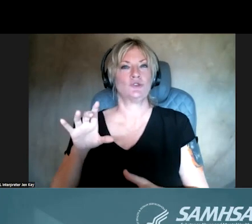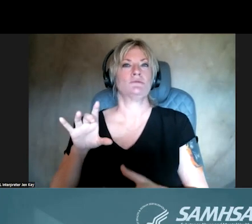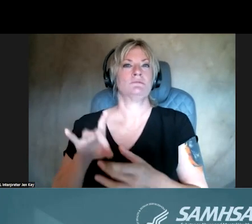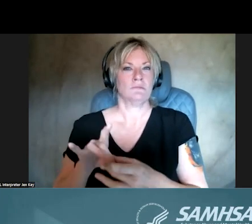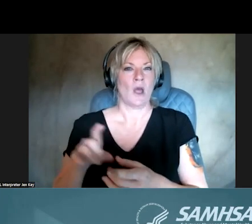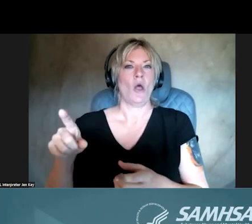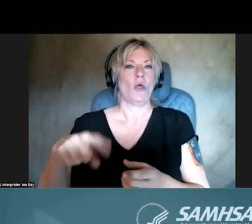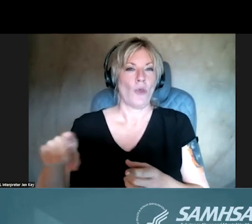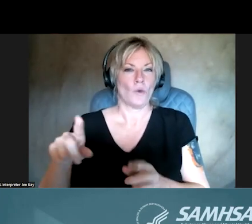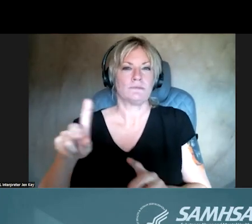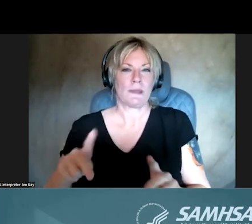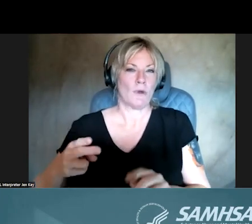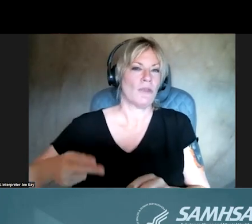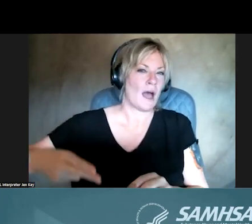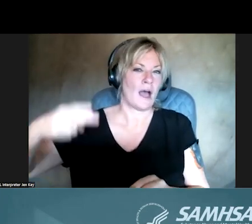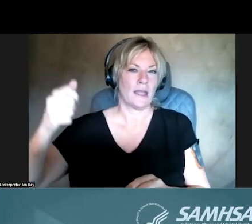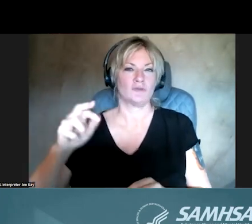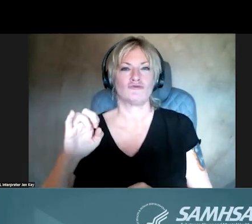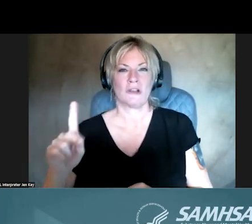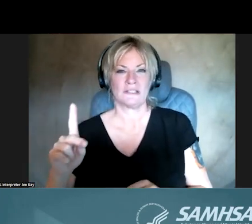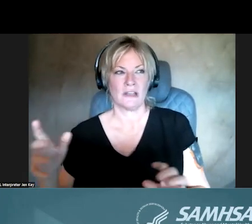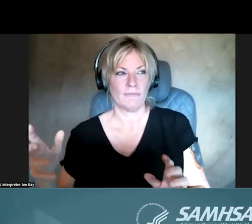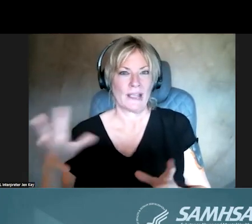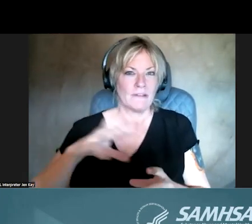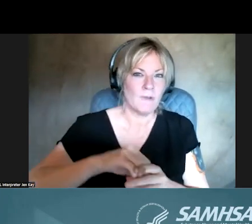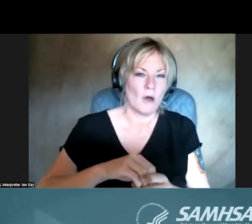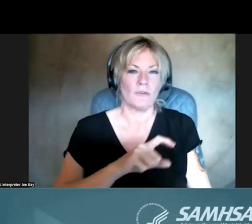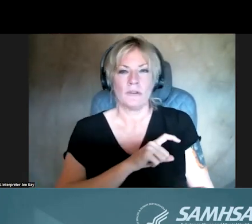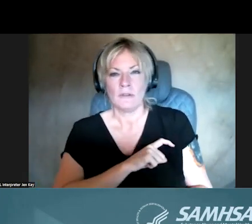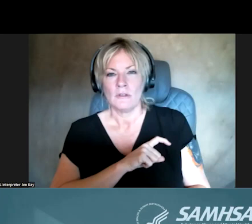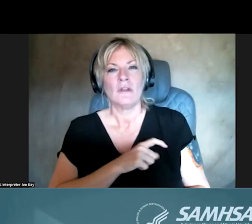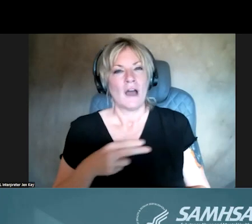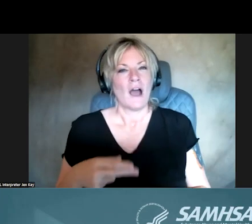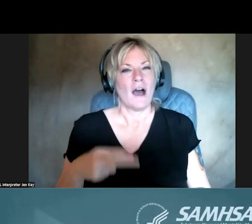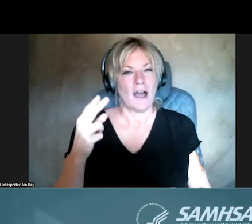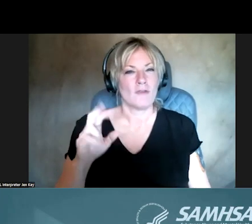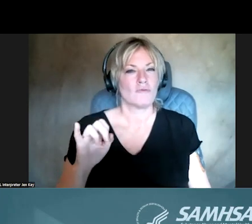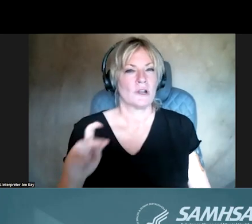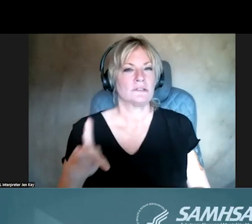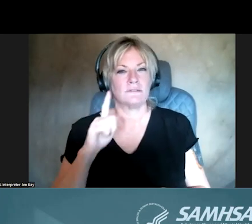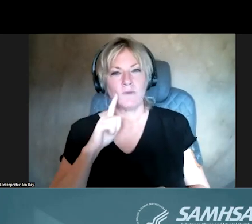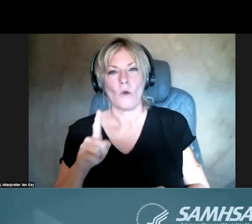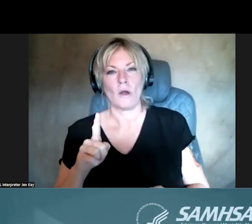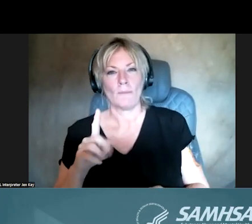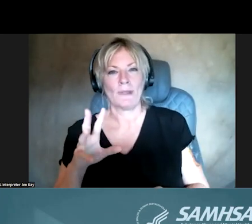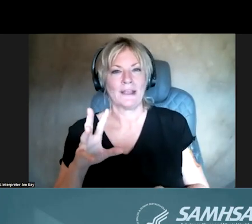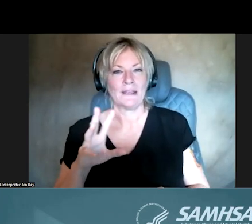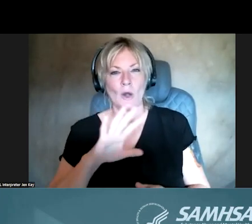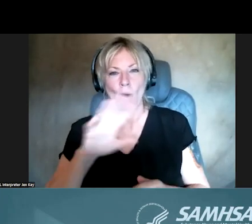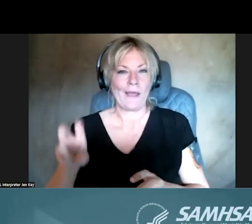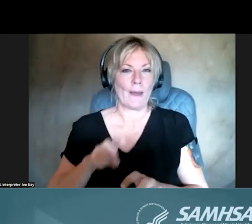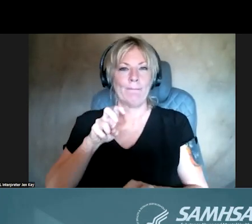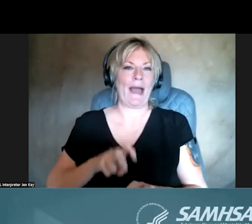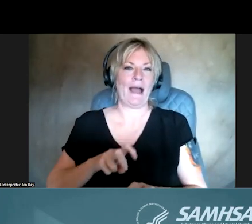ones that are at highest risk of engagement with law enforcement. Those are the ones that are at highest risk of being in the back of that police